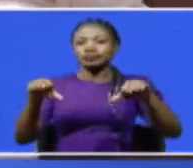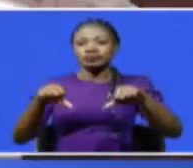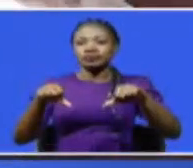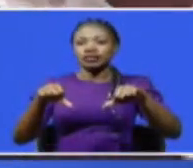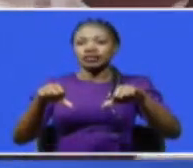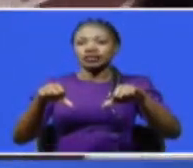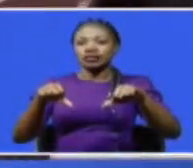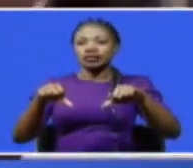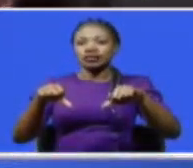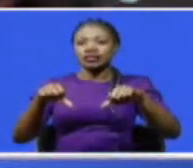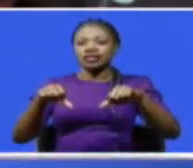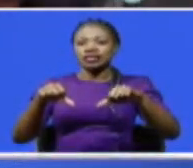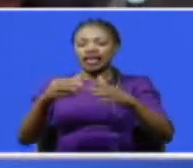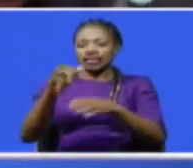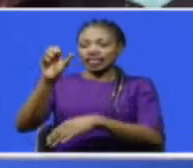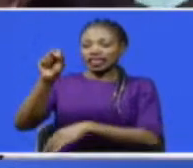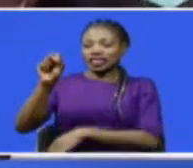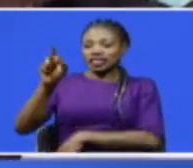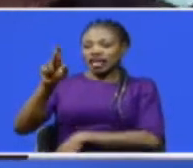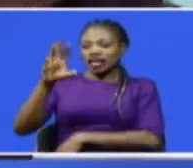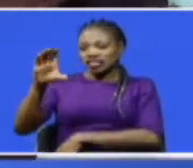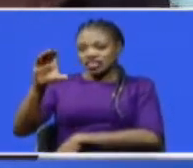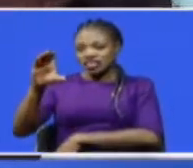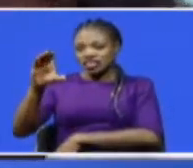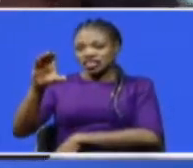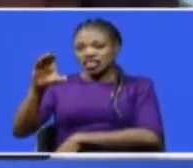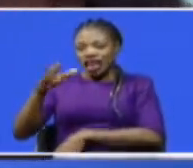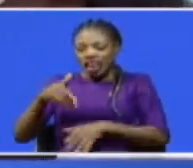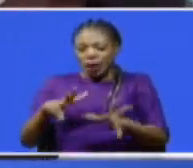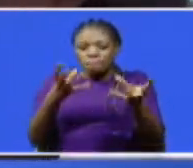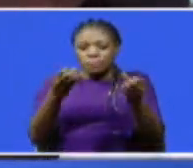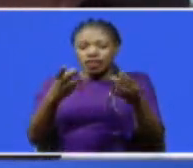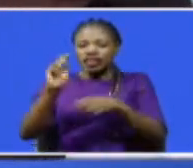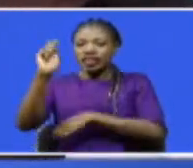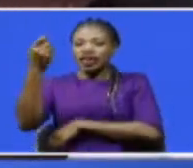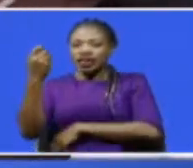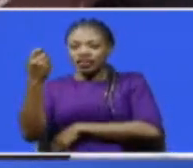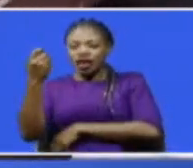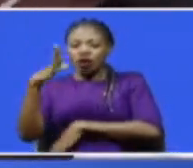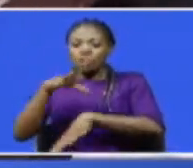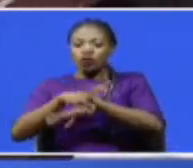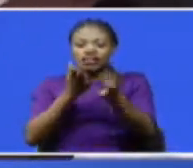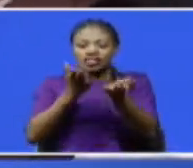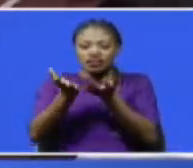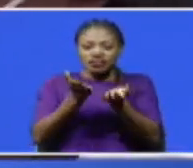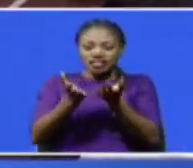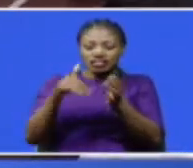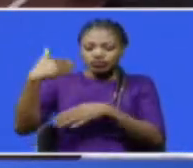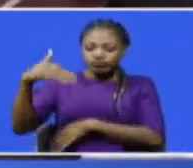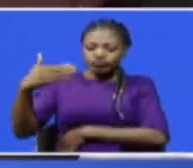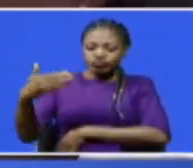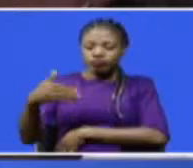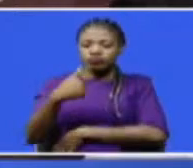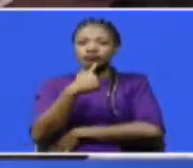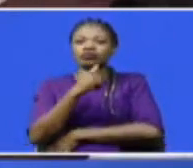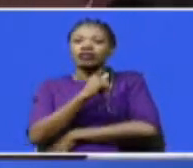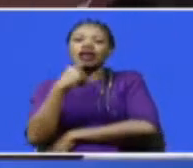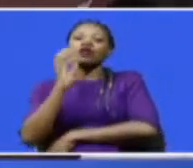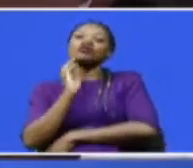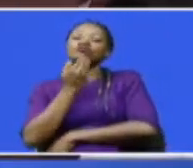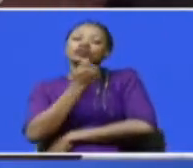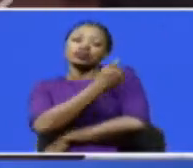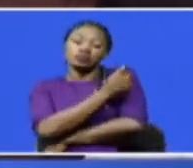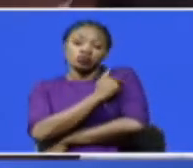for an institution like SRC to allow the many Kenyans who get services on daily basis at Kenyatta National Hospital not to